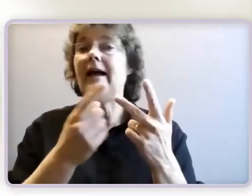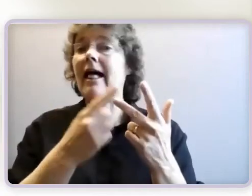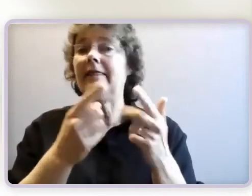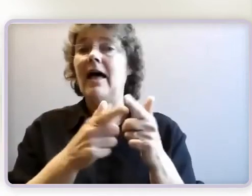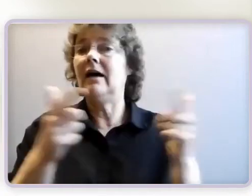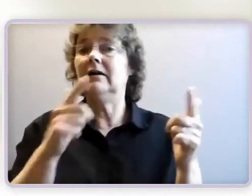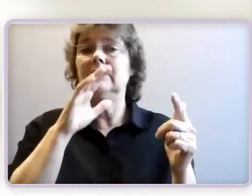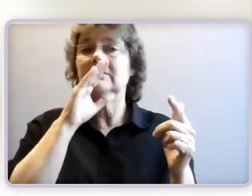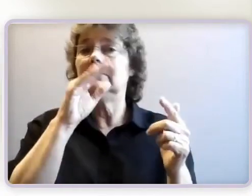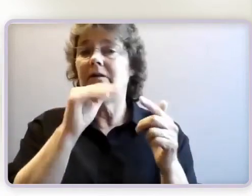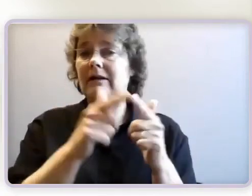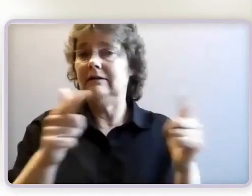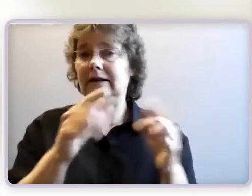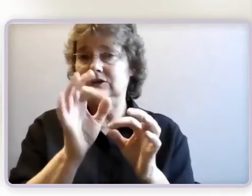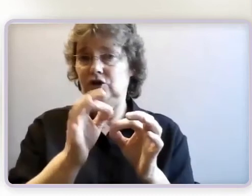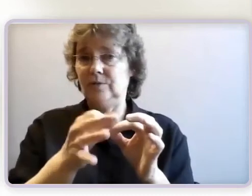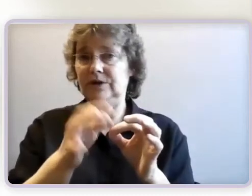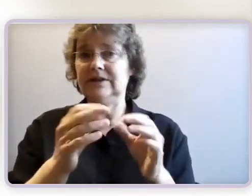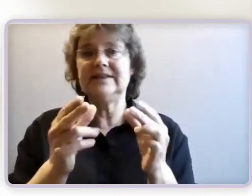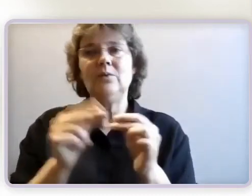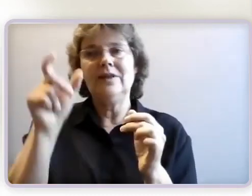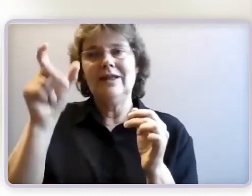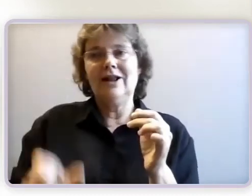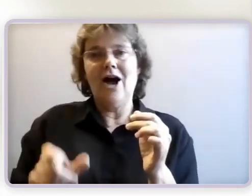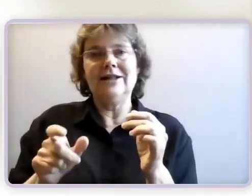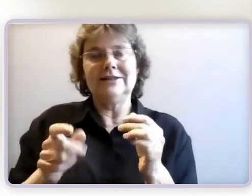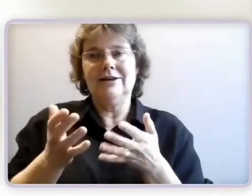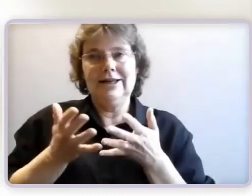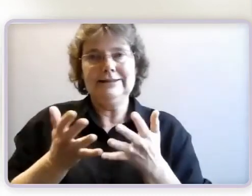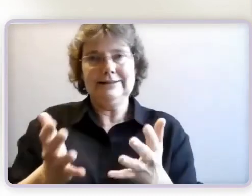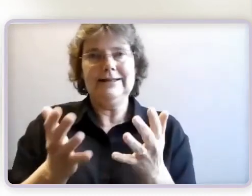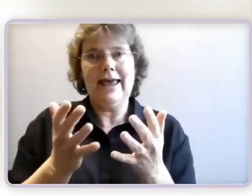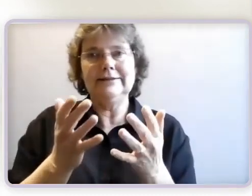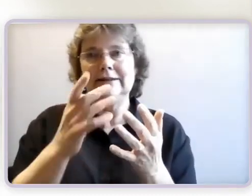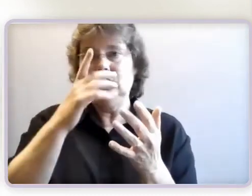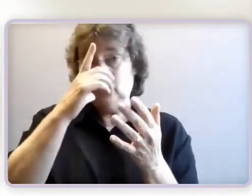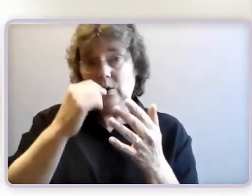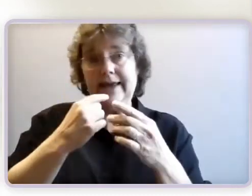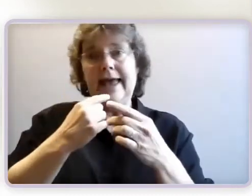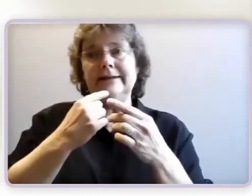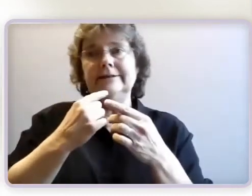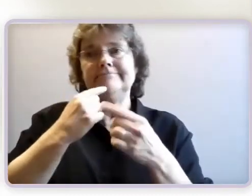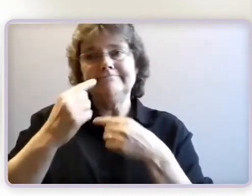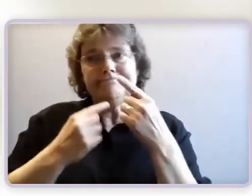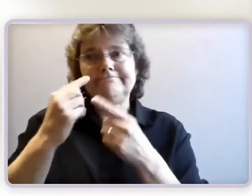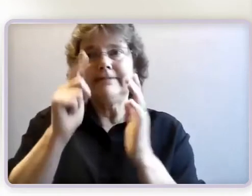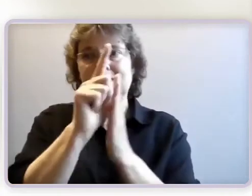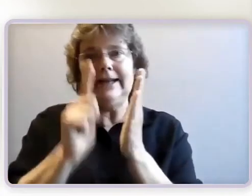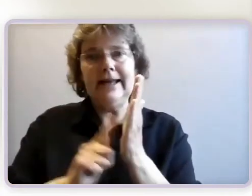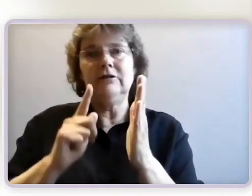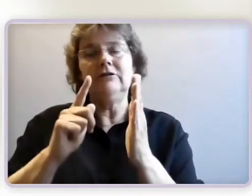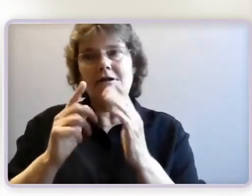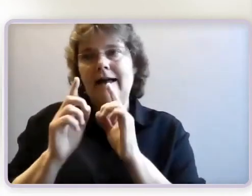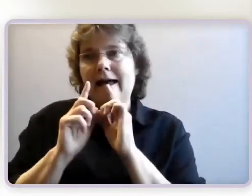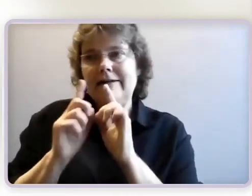And with client consent, we can provide legal advice to clients alongside anybody that they want present for support.